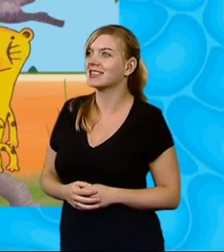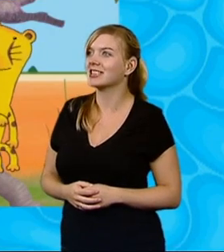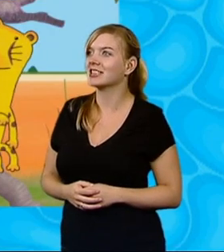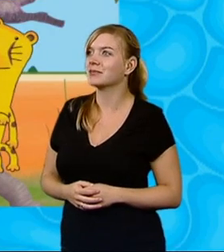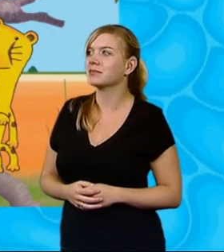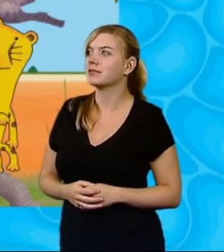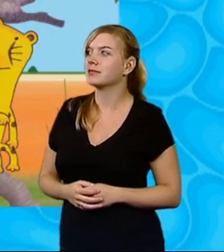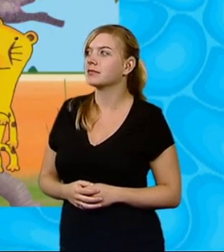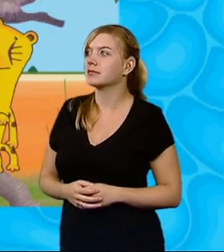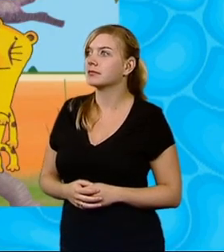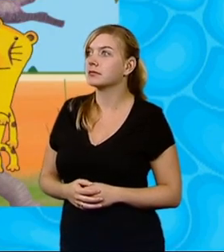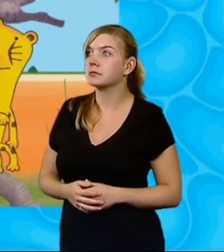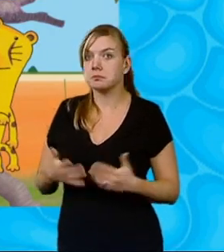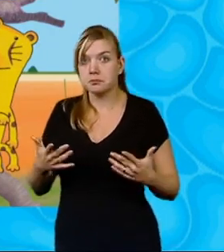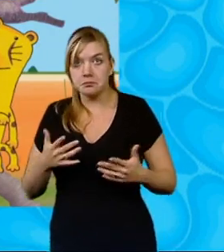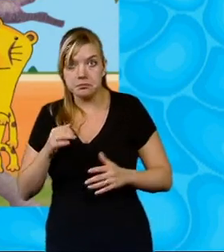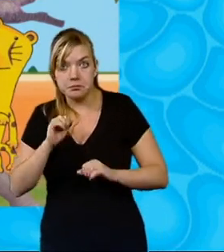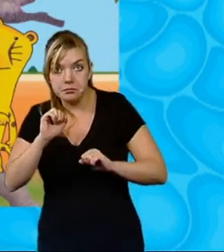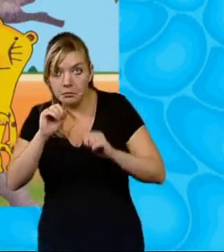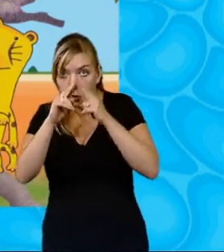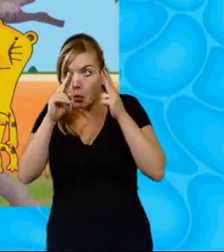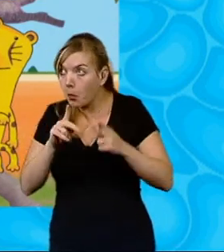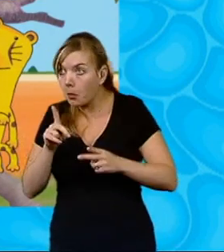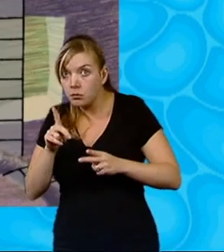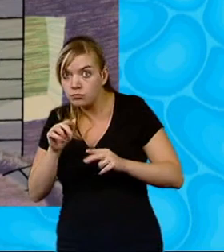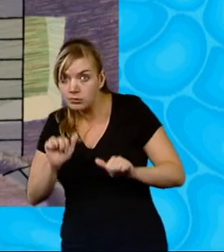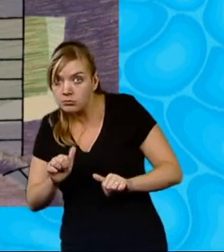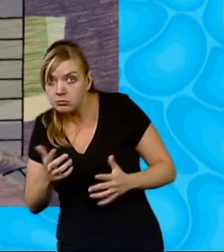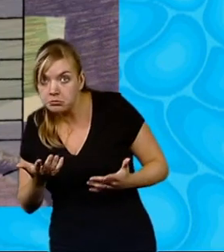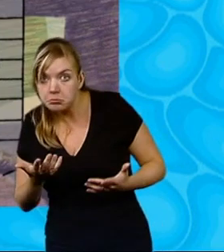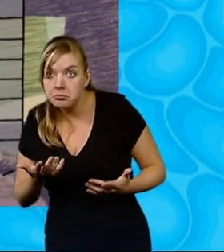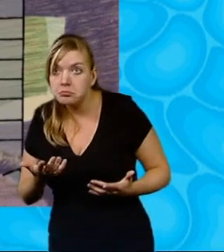So, Dib and Dab, any of those homes look familiar?